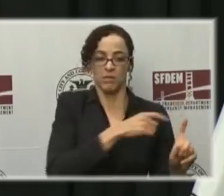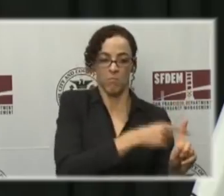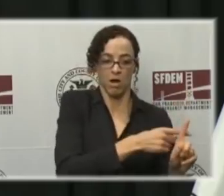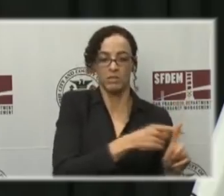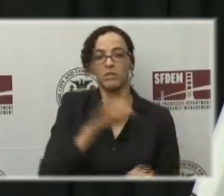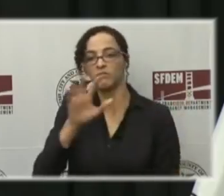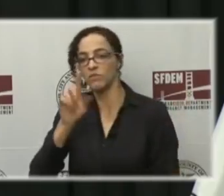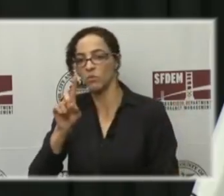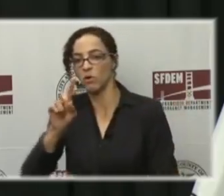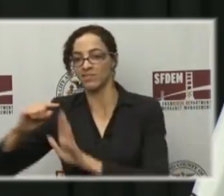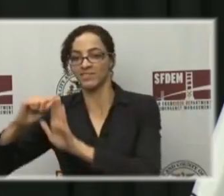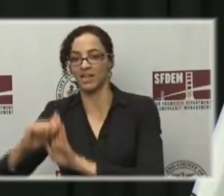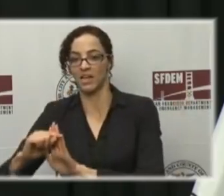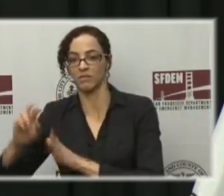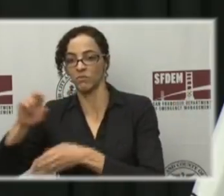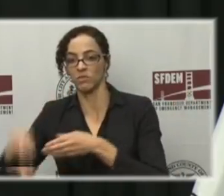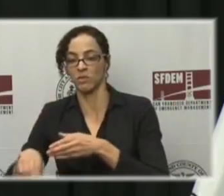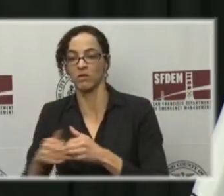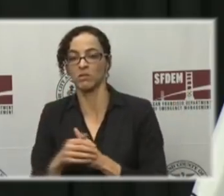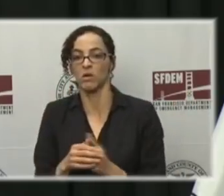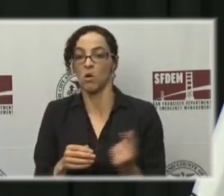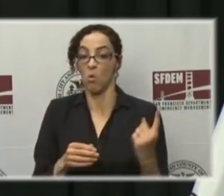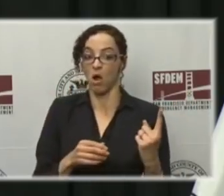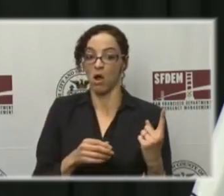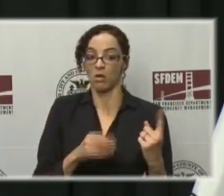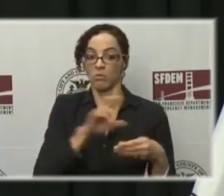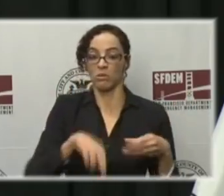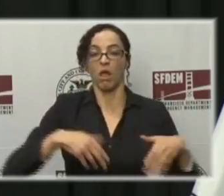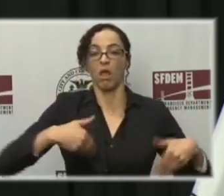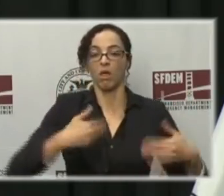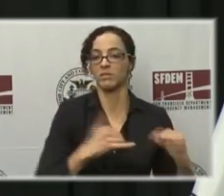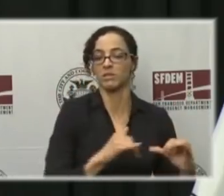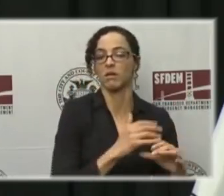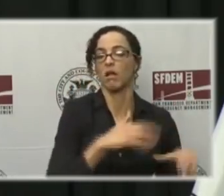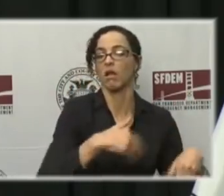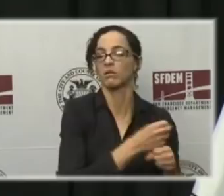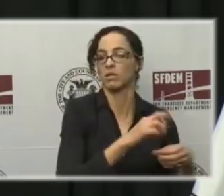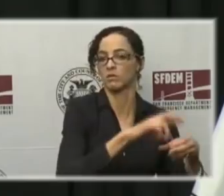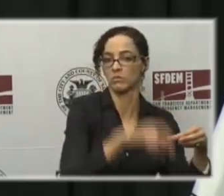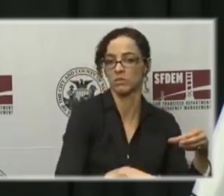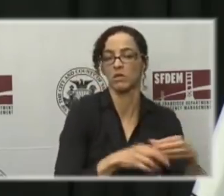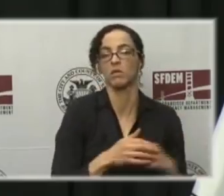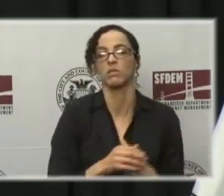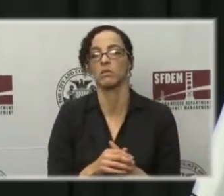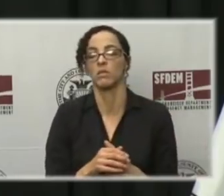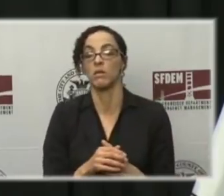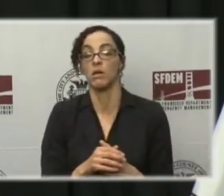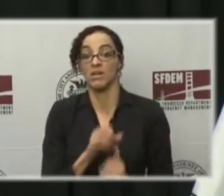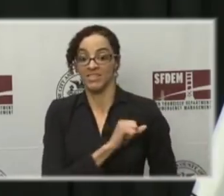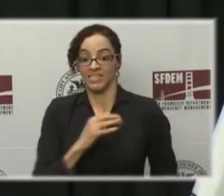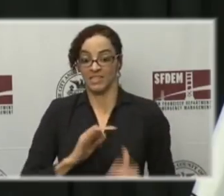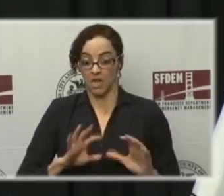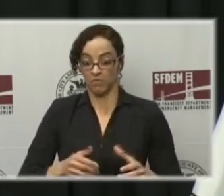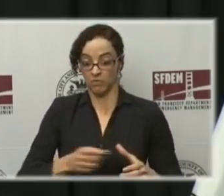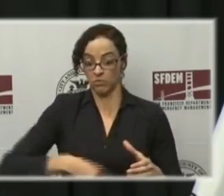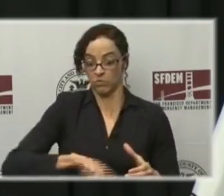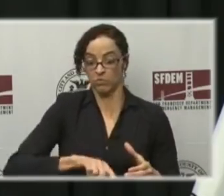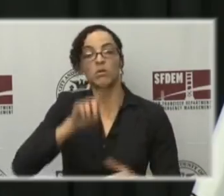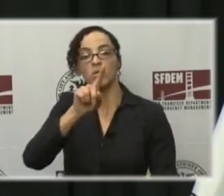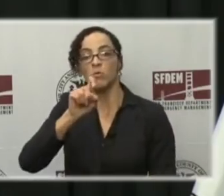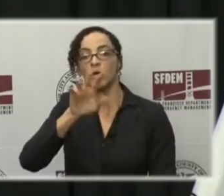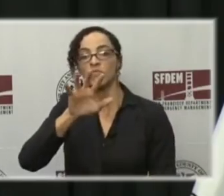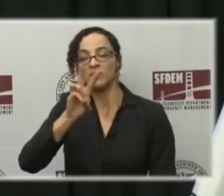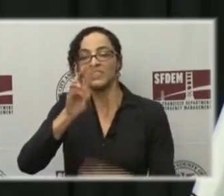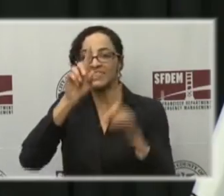negative, and 1 result is still pending. Among staff, 156 have